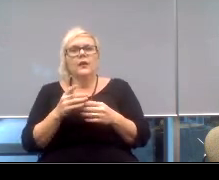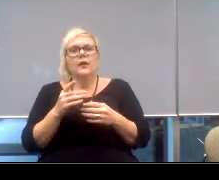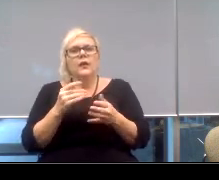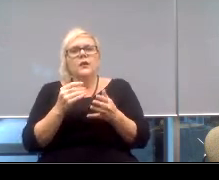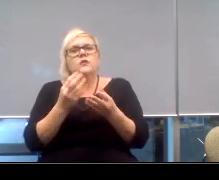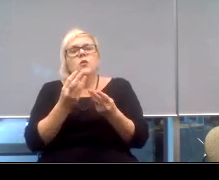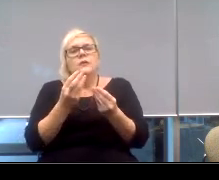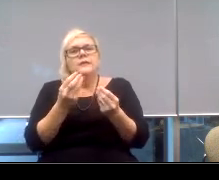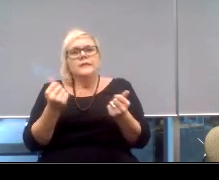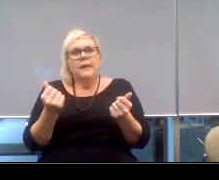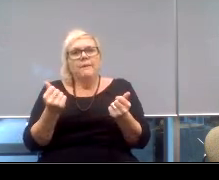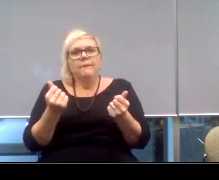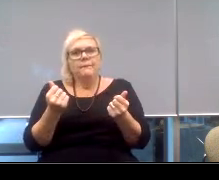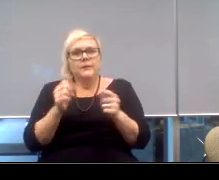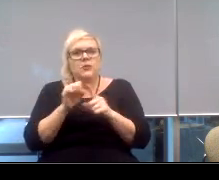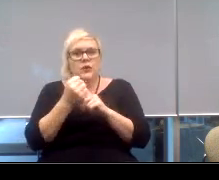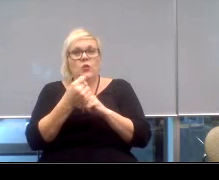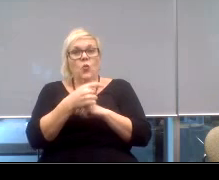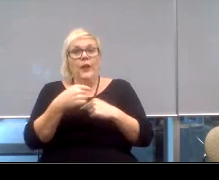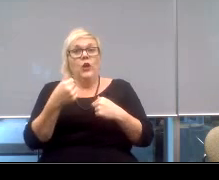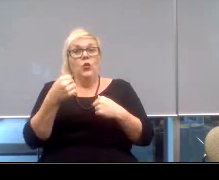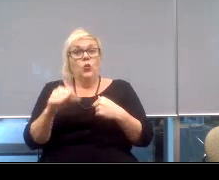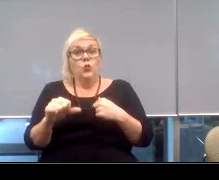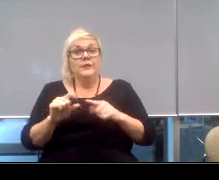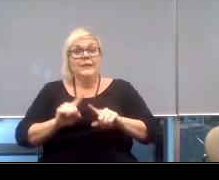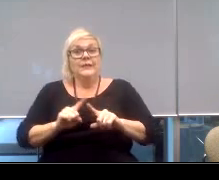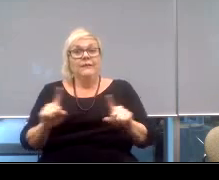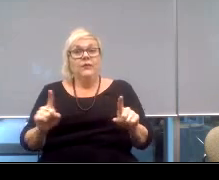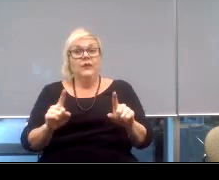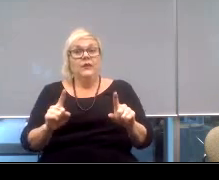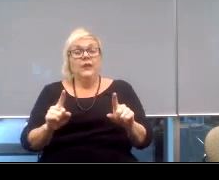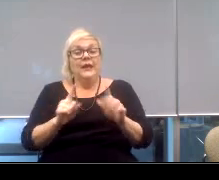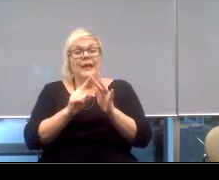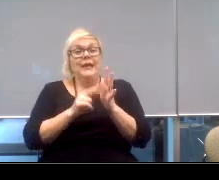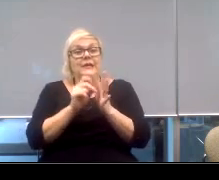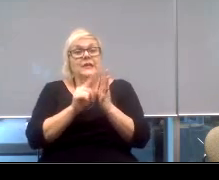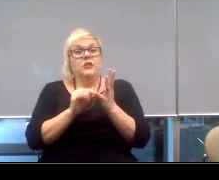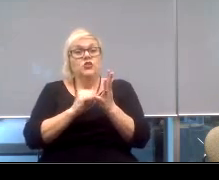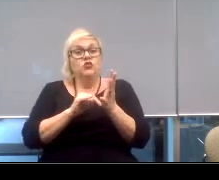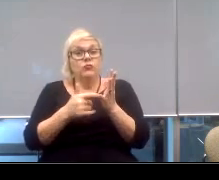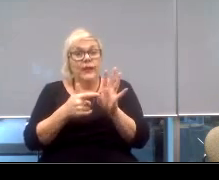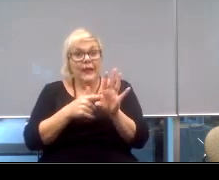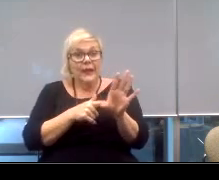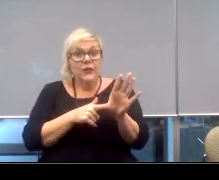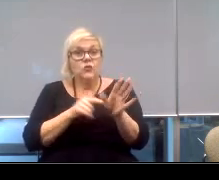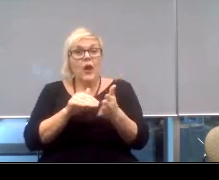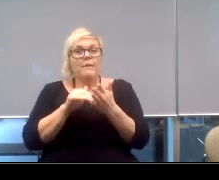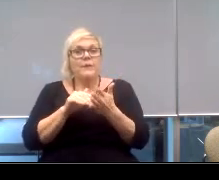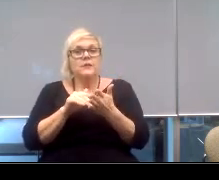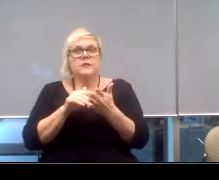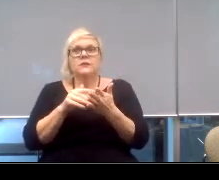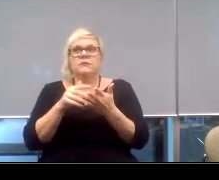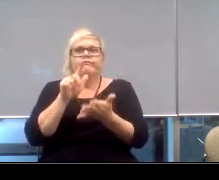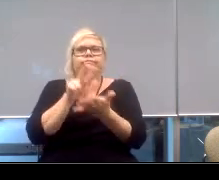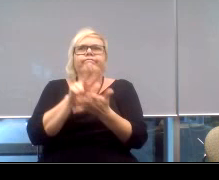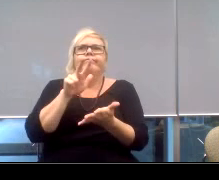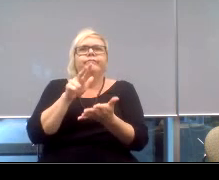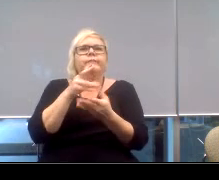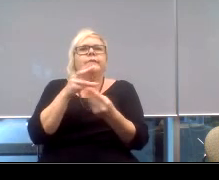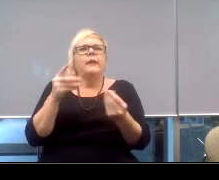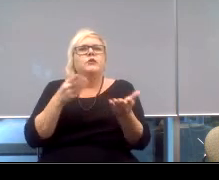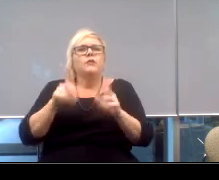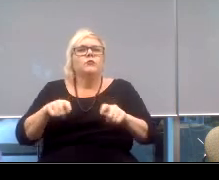So in some cases we actually use industry bodies to facilitate methods for registration of providers. And of course